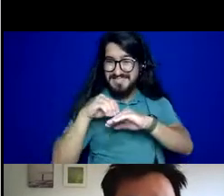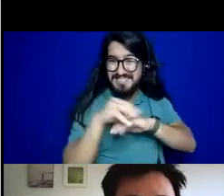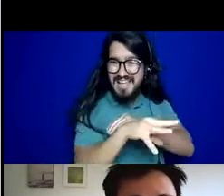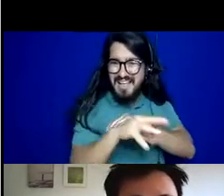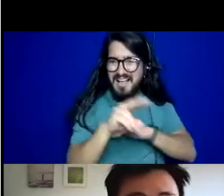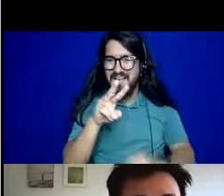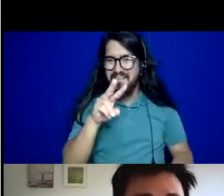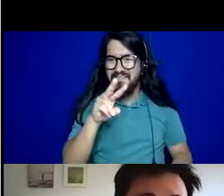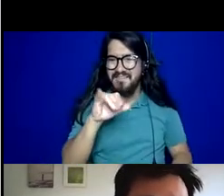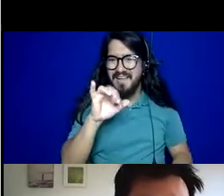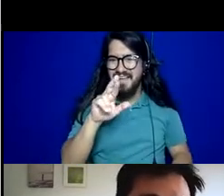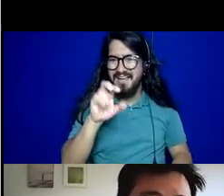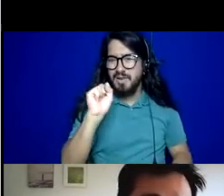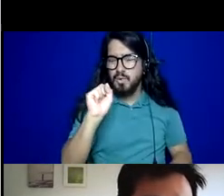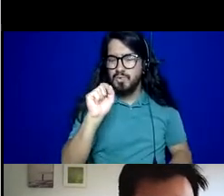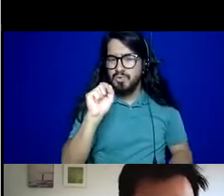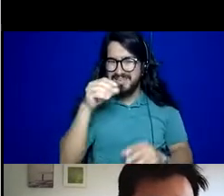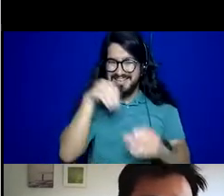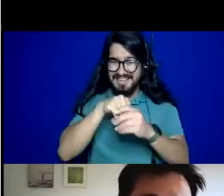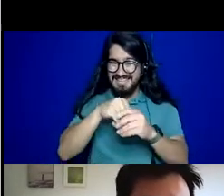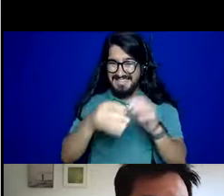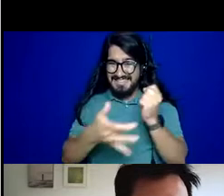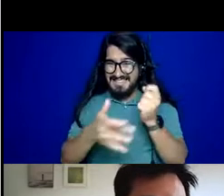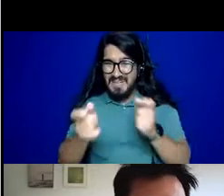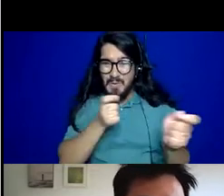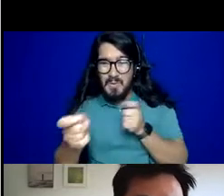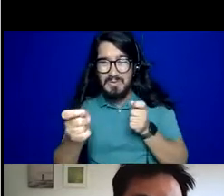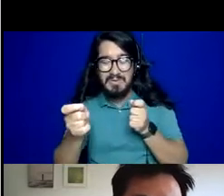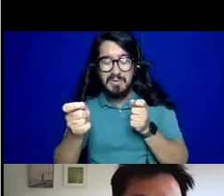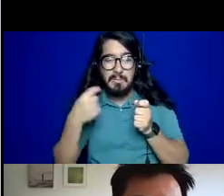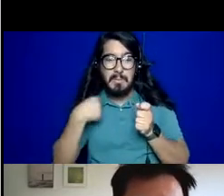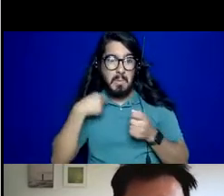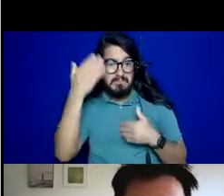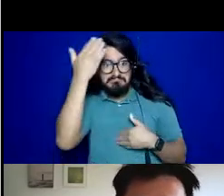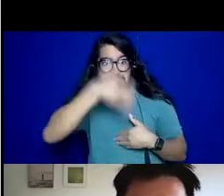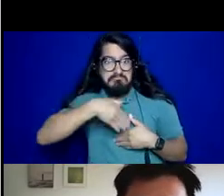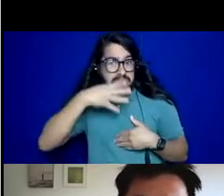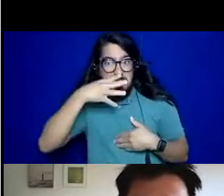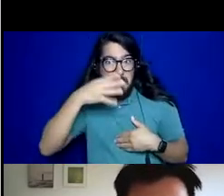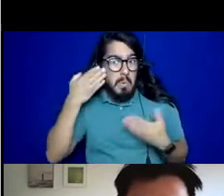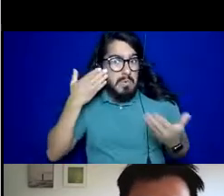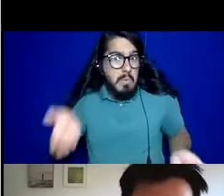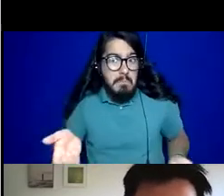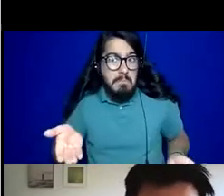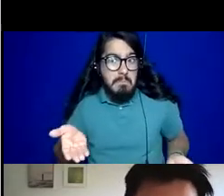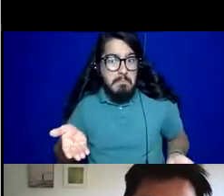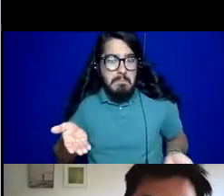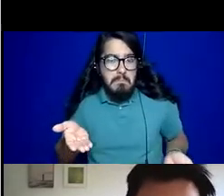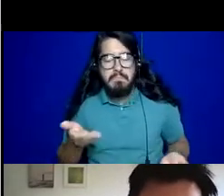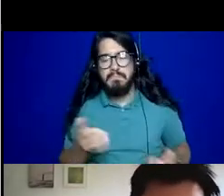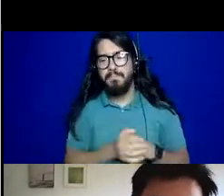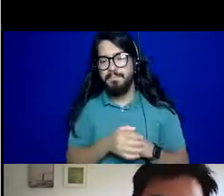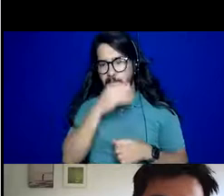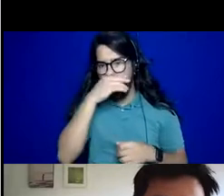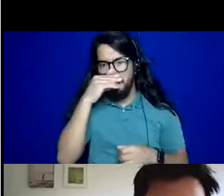devices to be able to control things like our sensors without us noticing. And so the safest